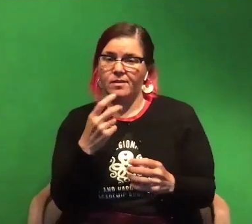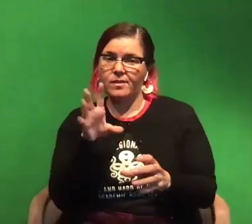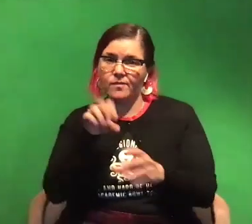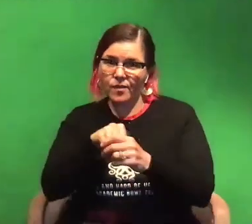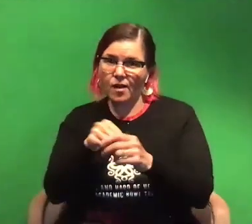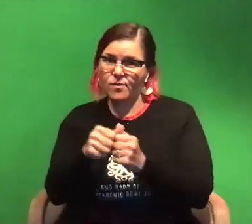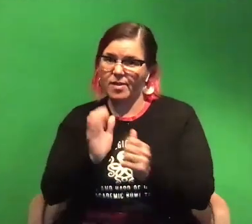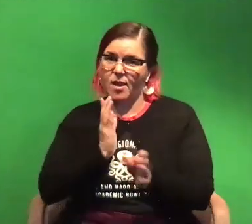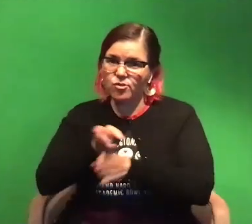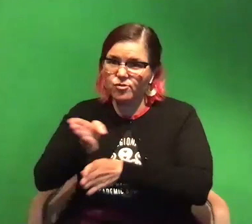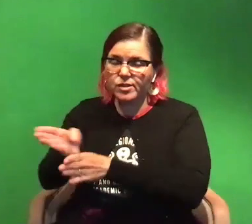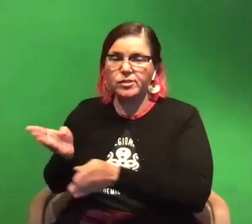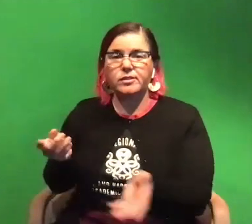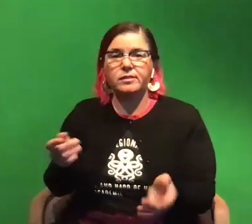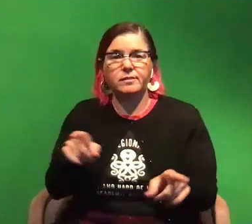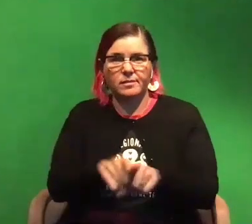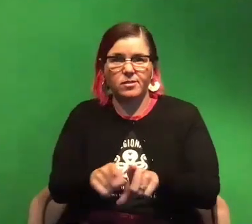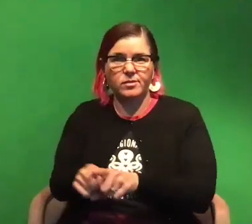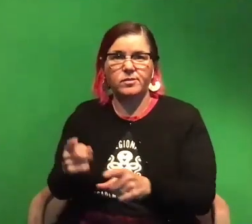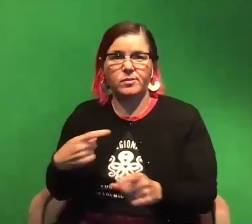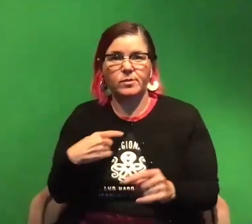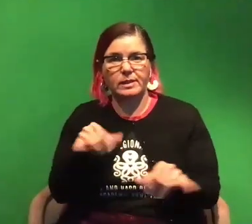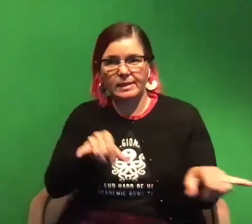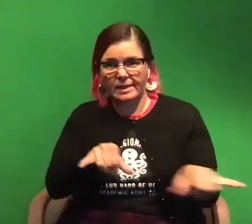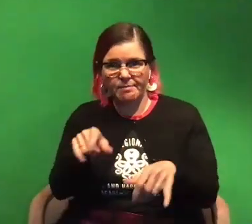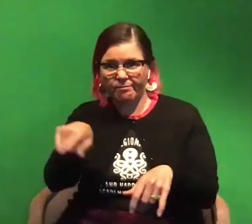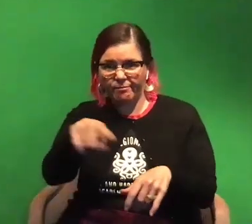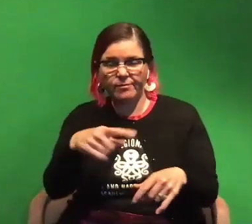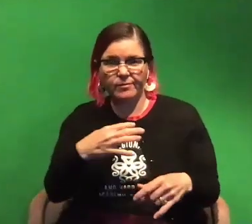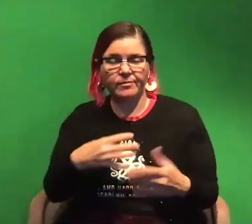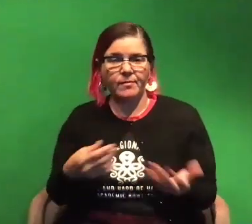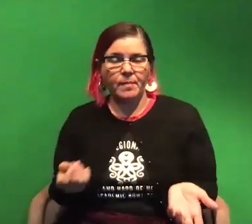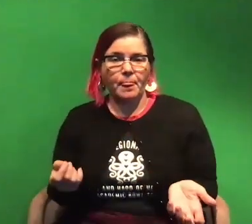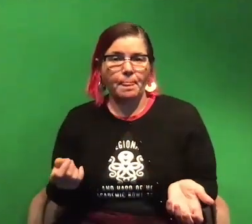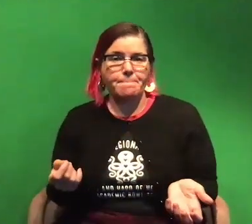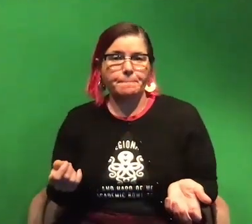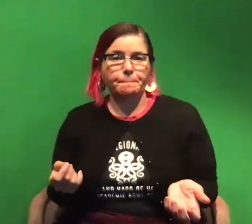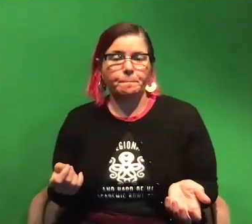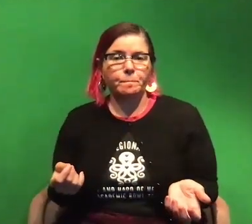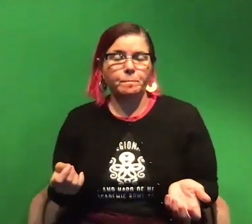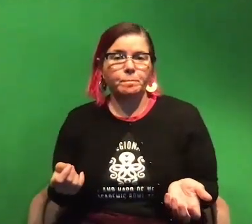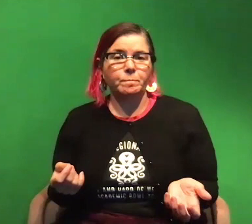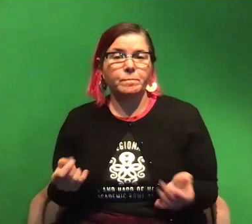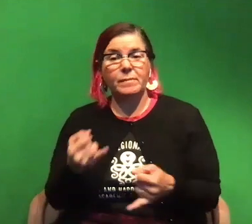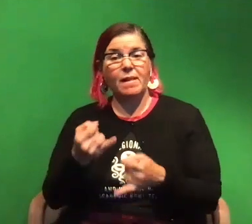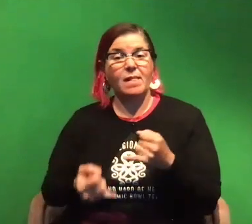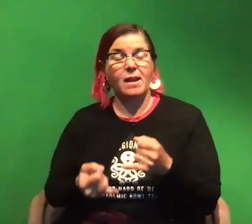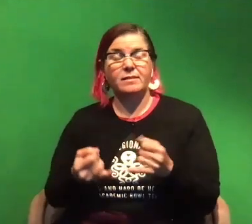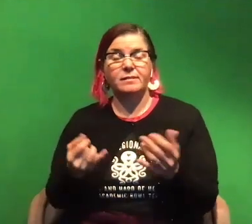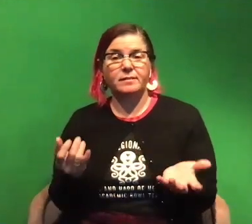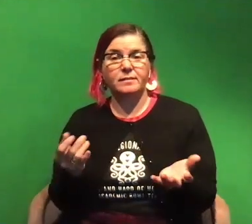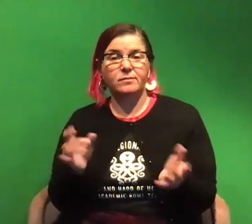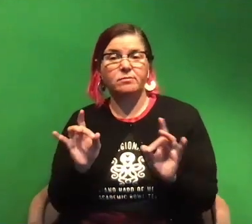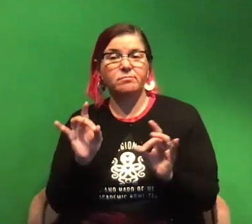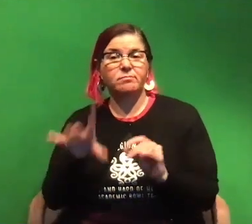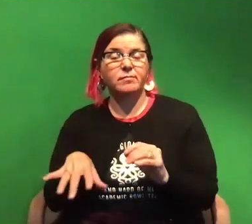that we did as well, because we're very similar to all of you. So I guess just the last thing I wanted to know